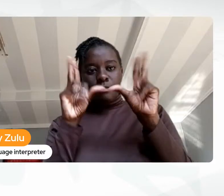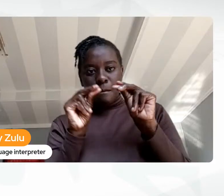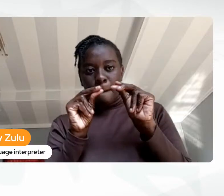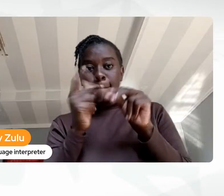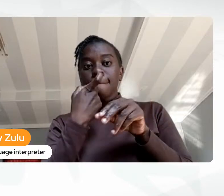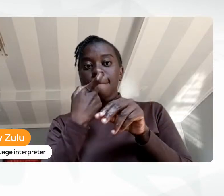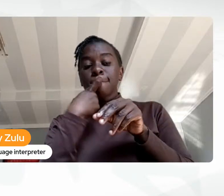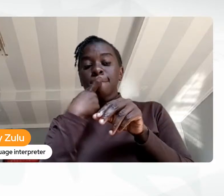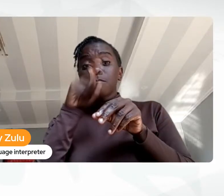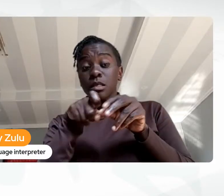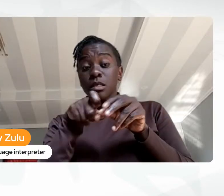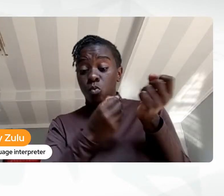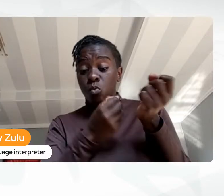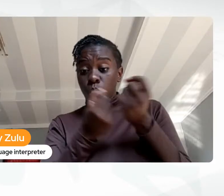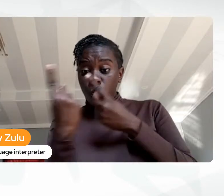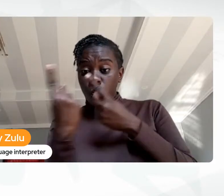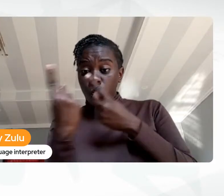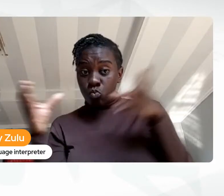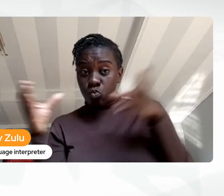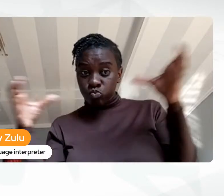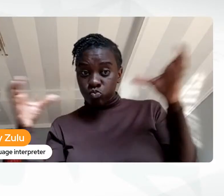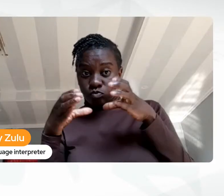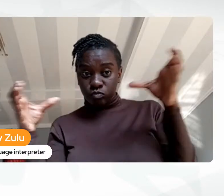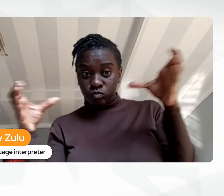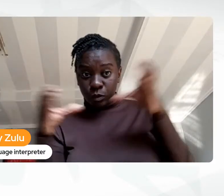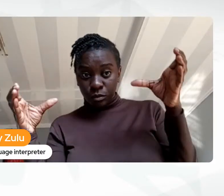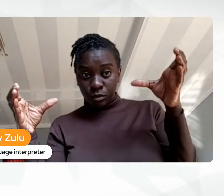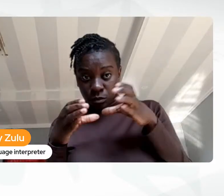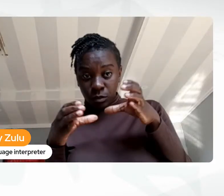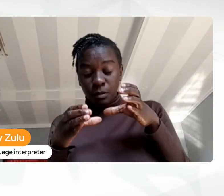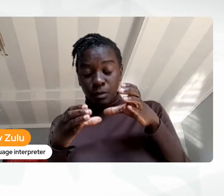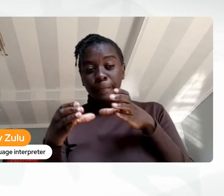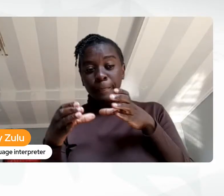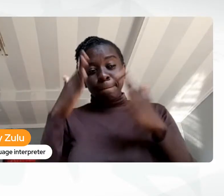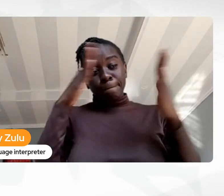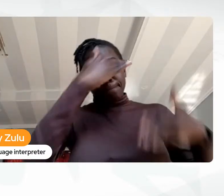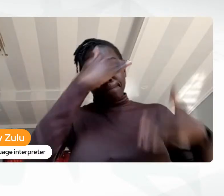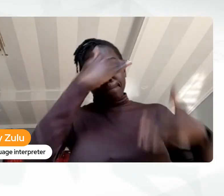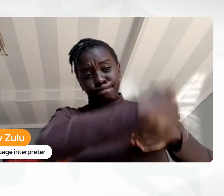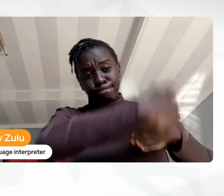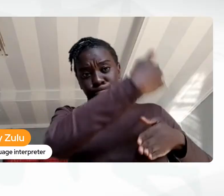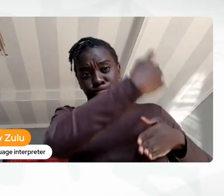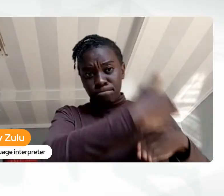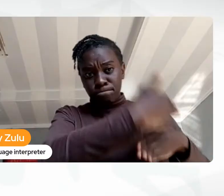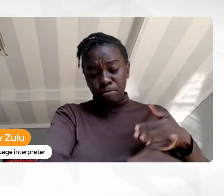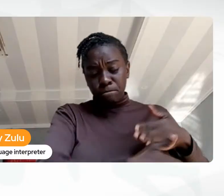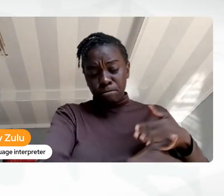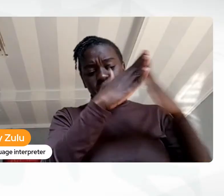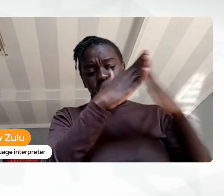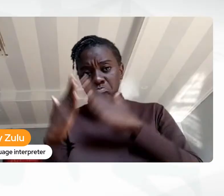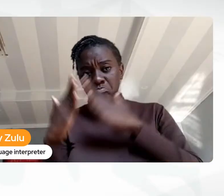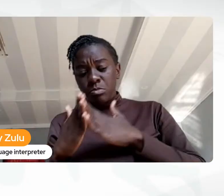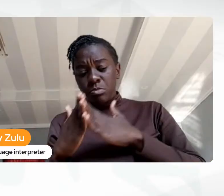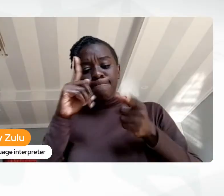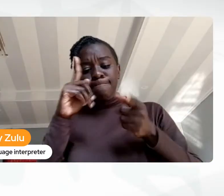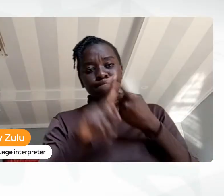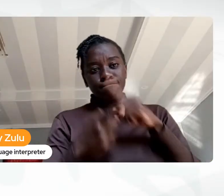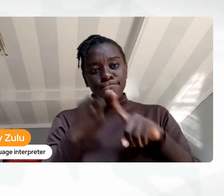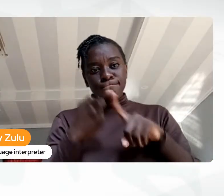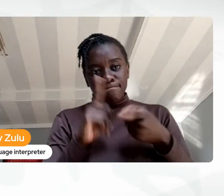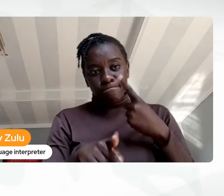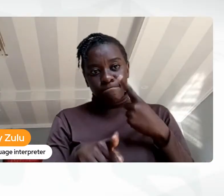go to that neighbor, go to that friend, and just explain to them, teach them.